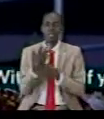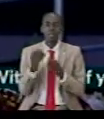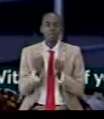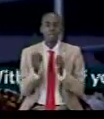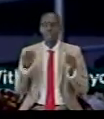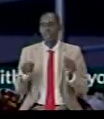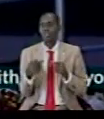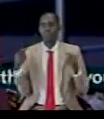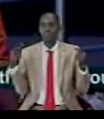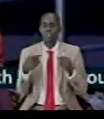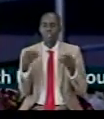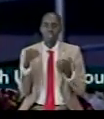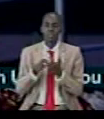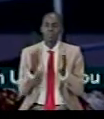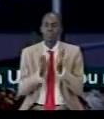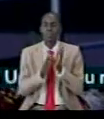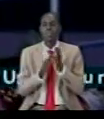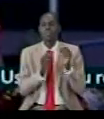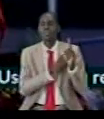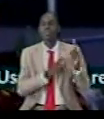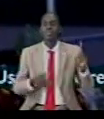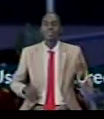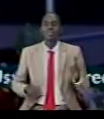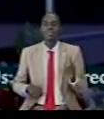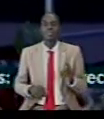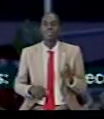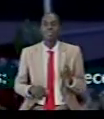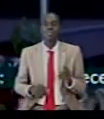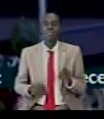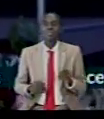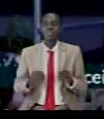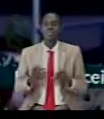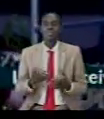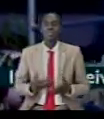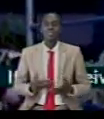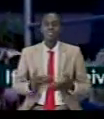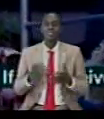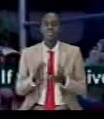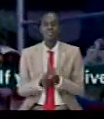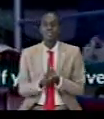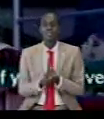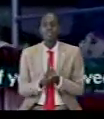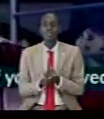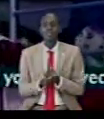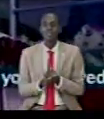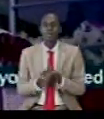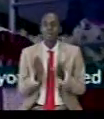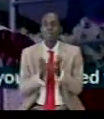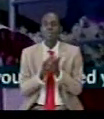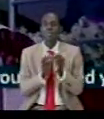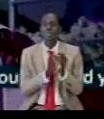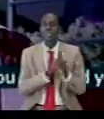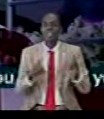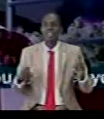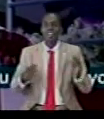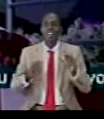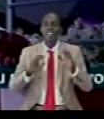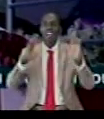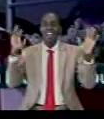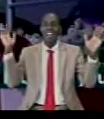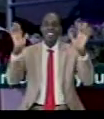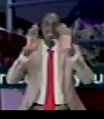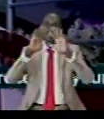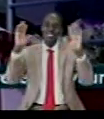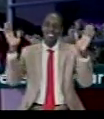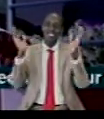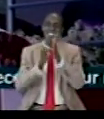the Lord! So let us shout hallelujah with the hand and raise it up and praise the Lord with it. Praise the Lord!